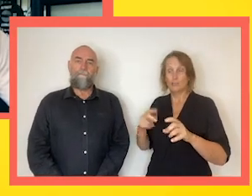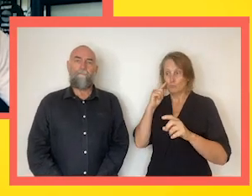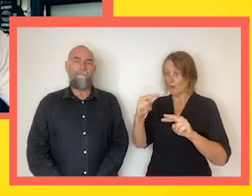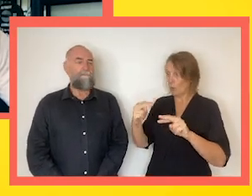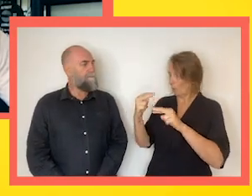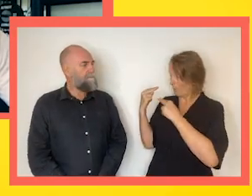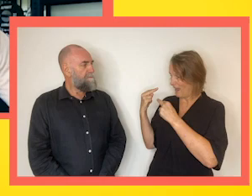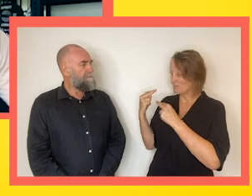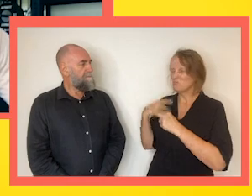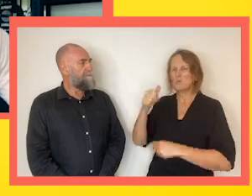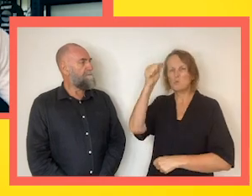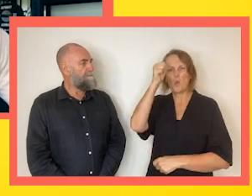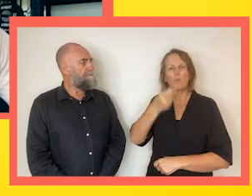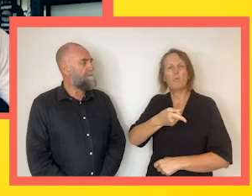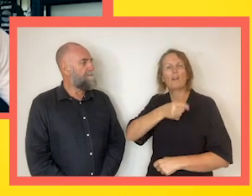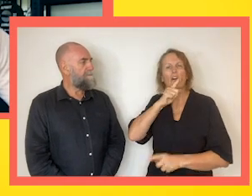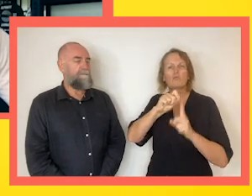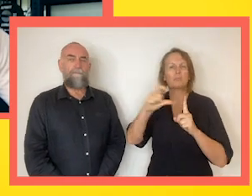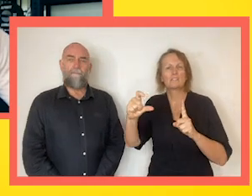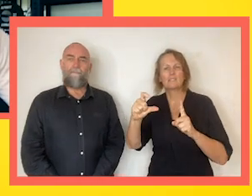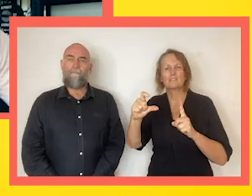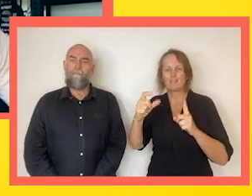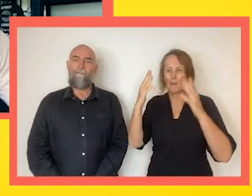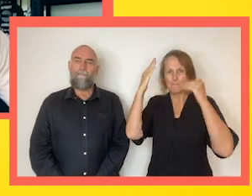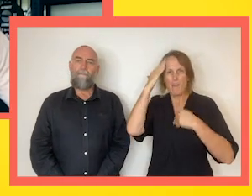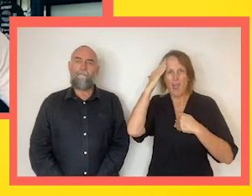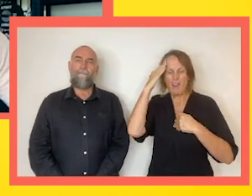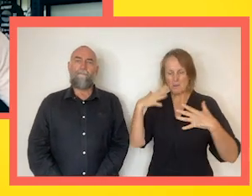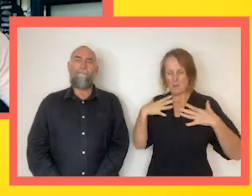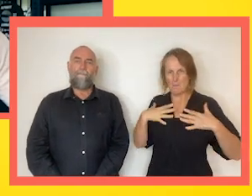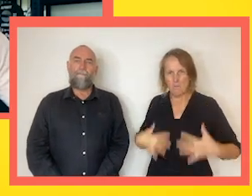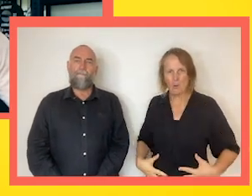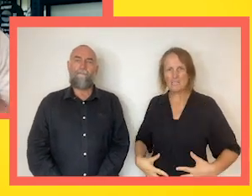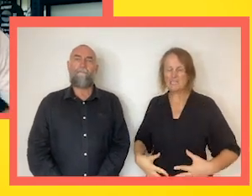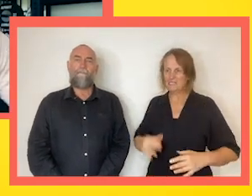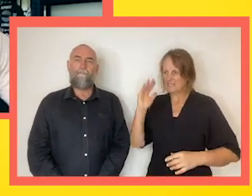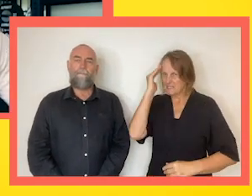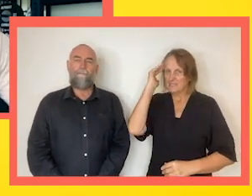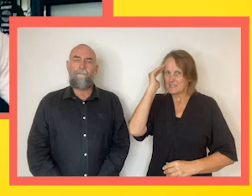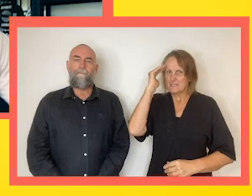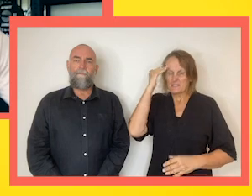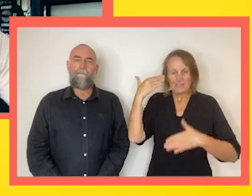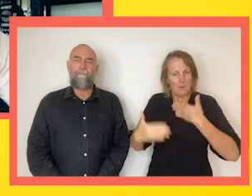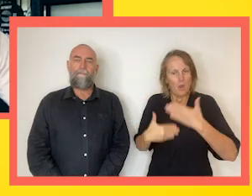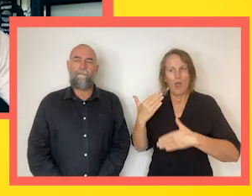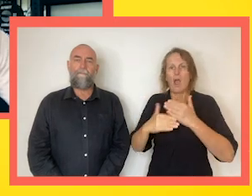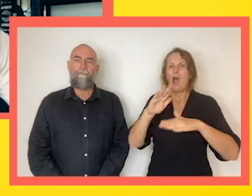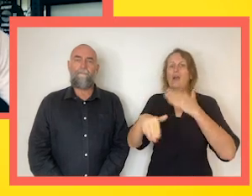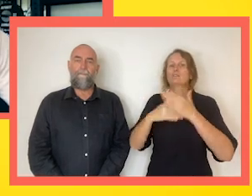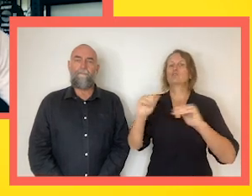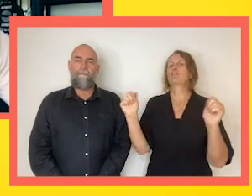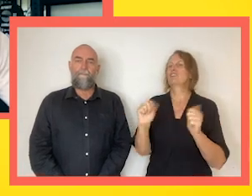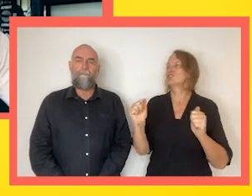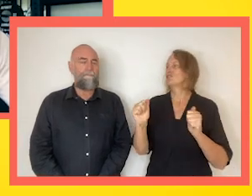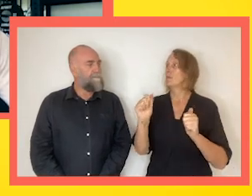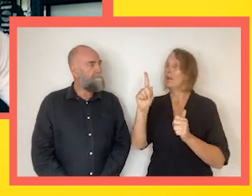all, and that you went to your mind and your body completely sort of gave up. Obviously, we don't want to be fully injured and whatnot, but you don't want to